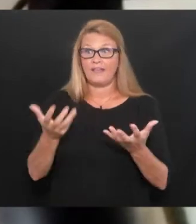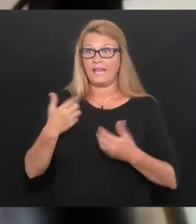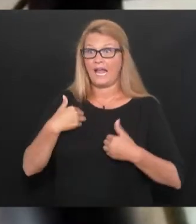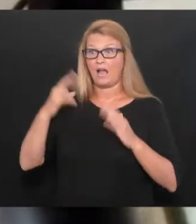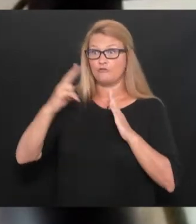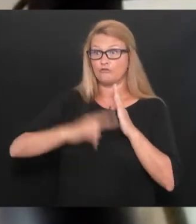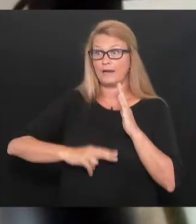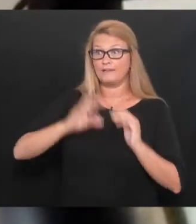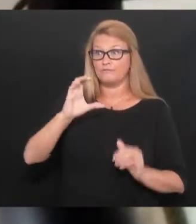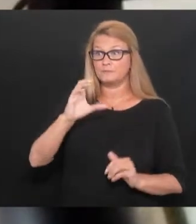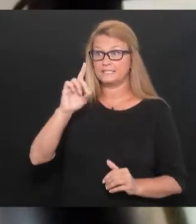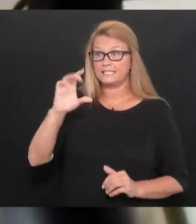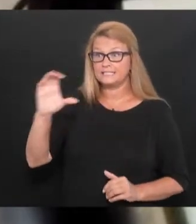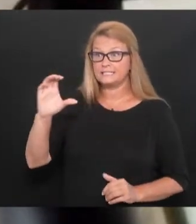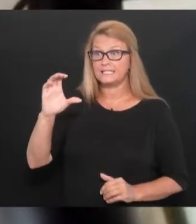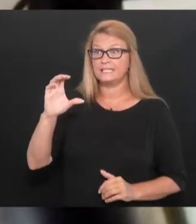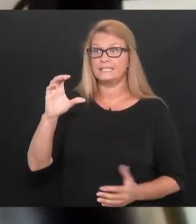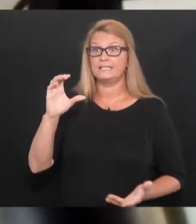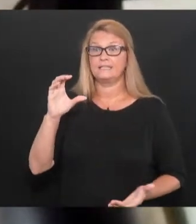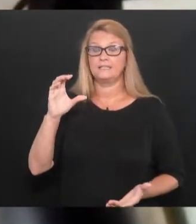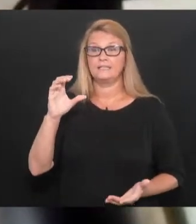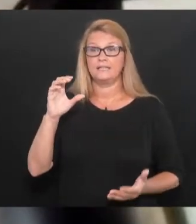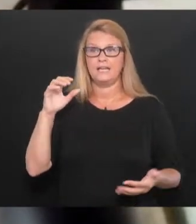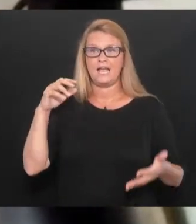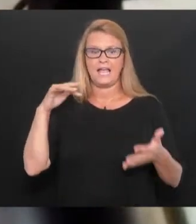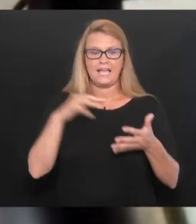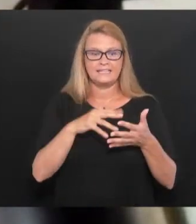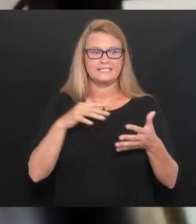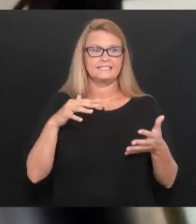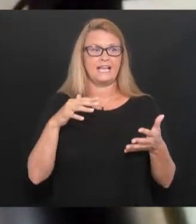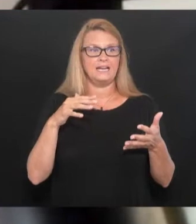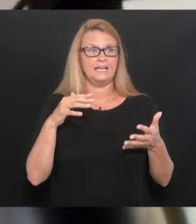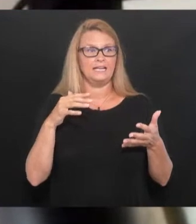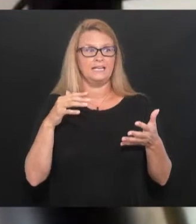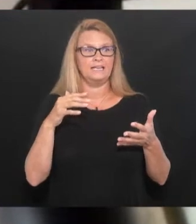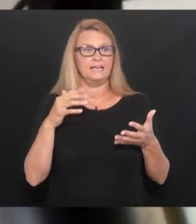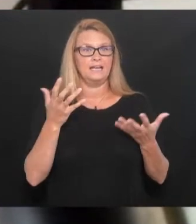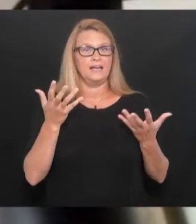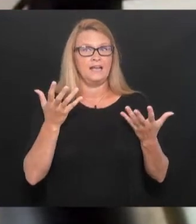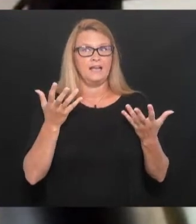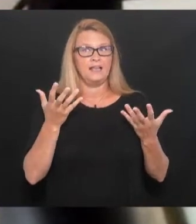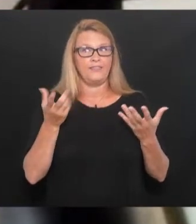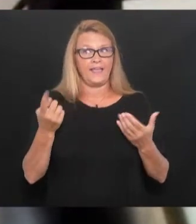the CDC, the study, these slides that got leaked,